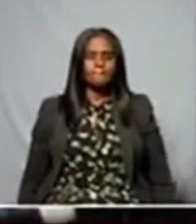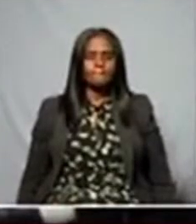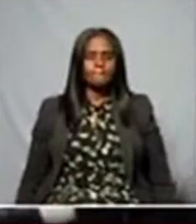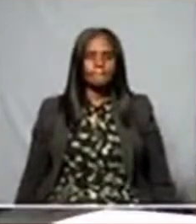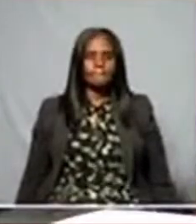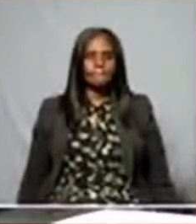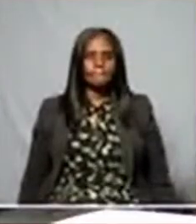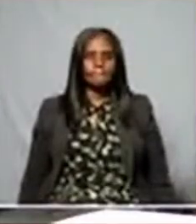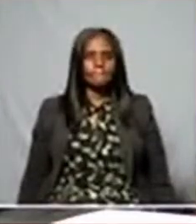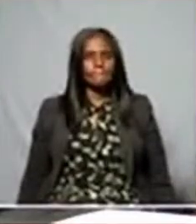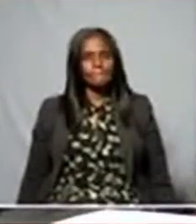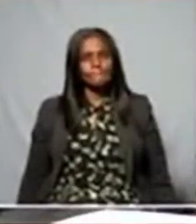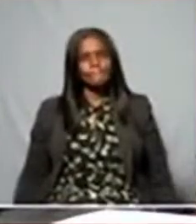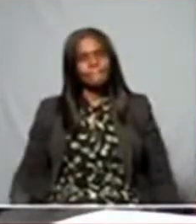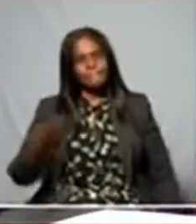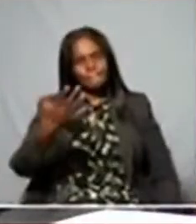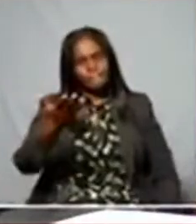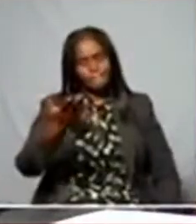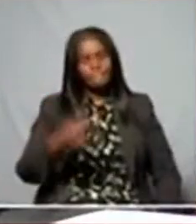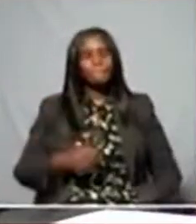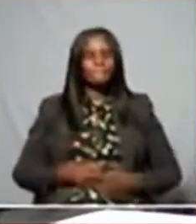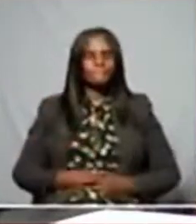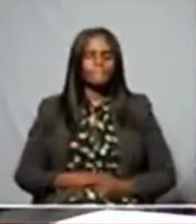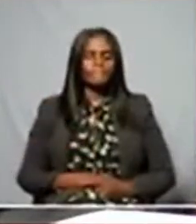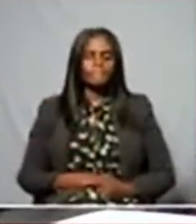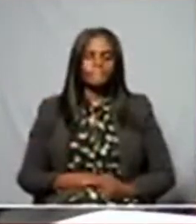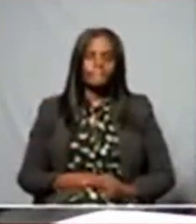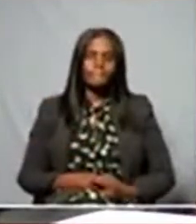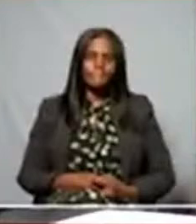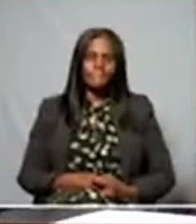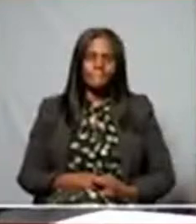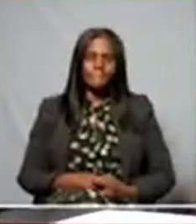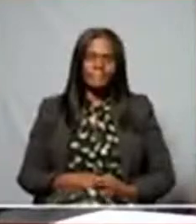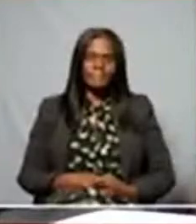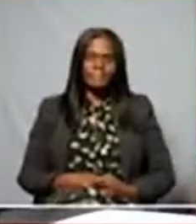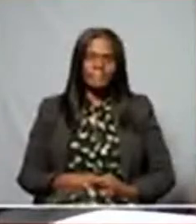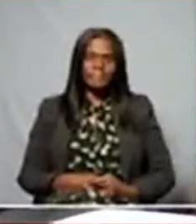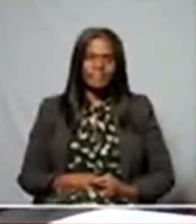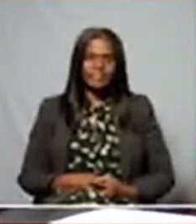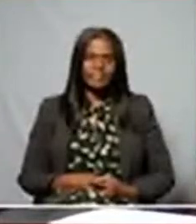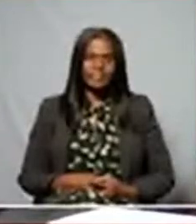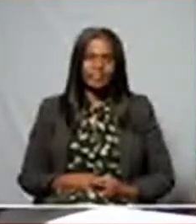Okay, maybe Director, can you respond to those? I'll give you another chance to ask his question.